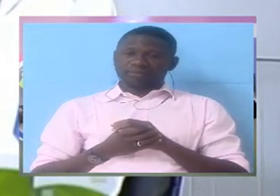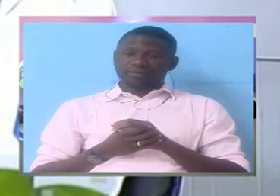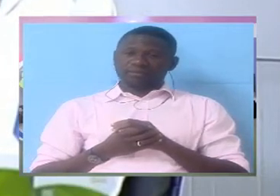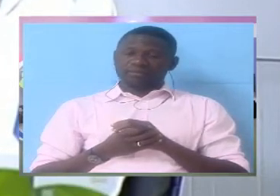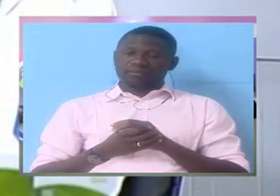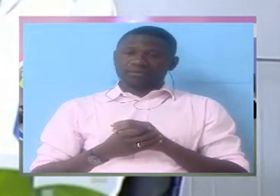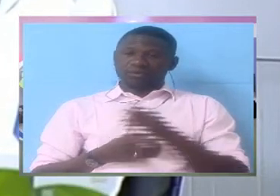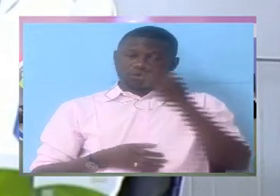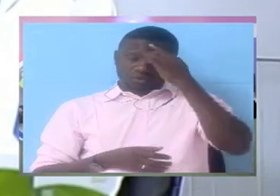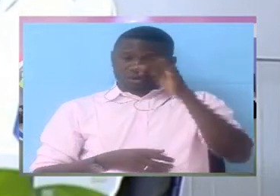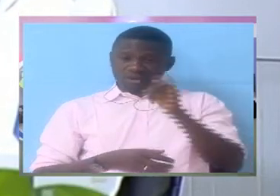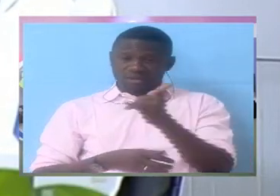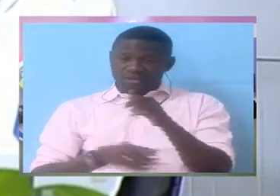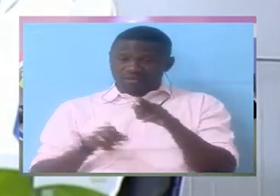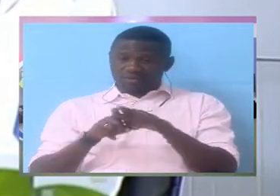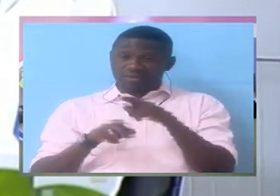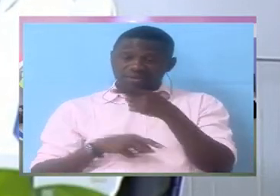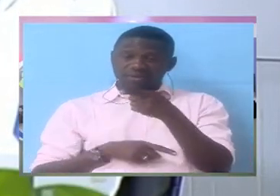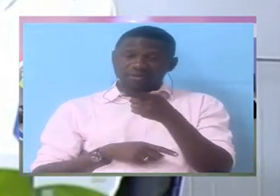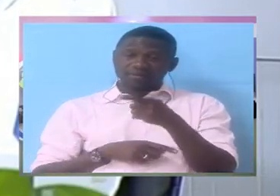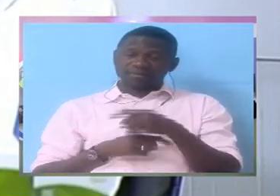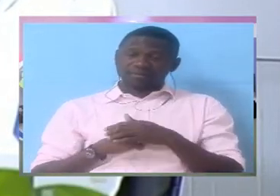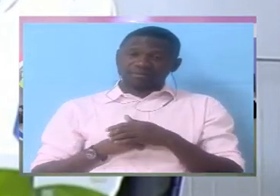You agree with that?